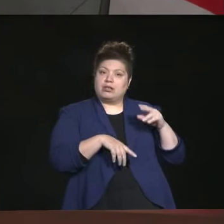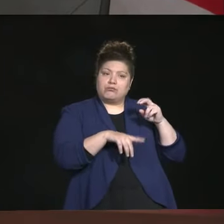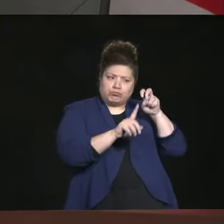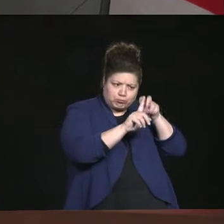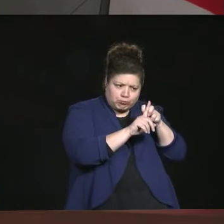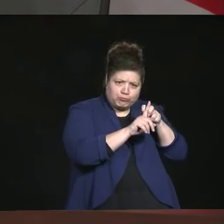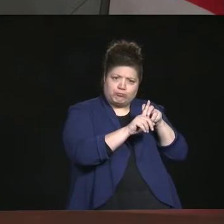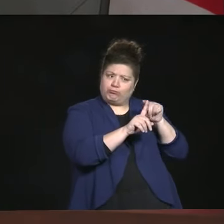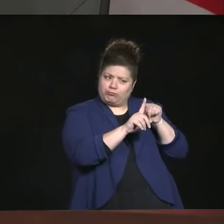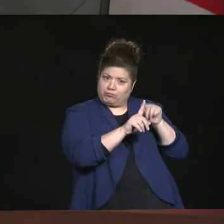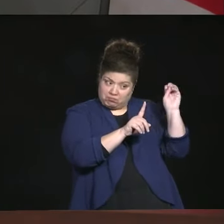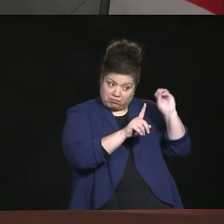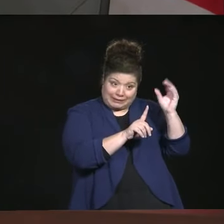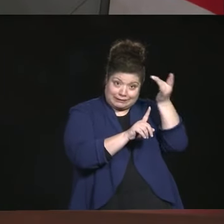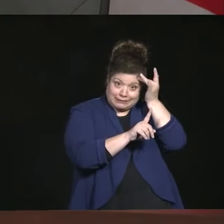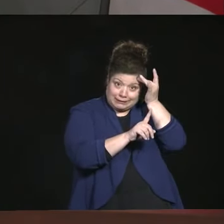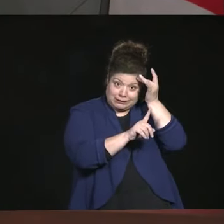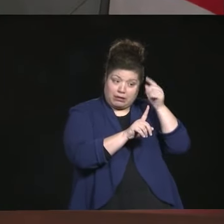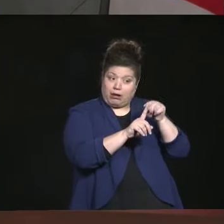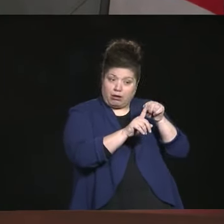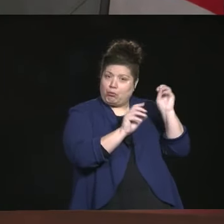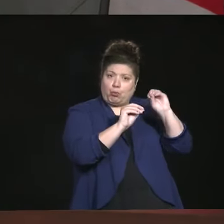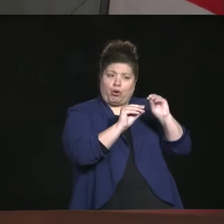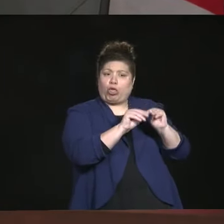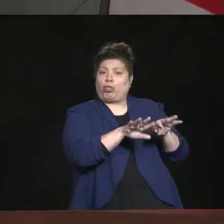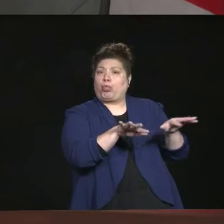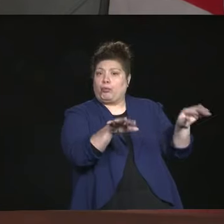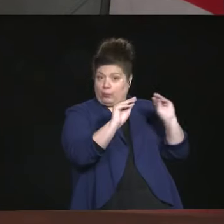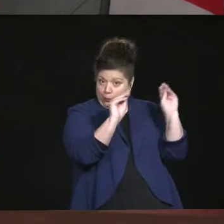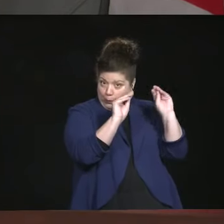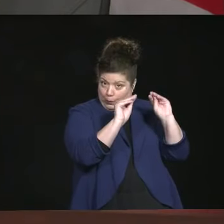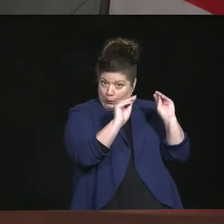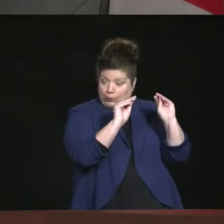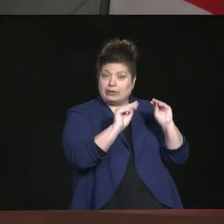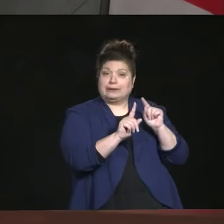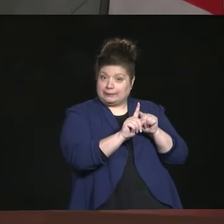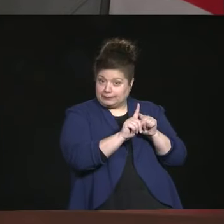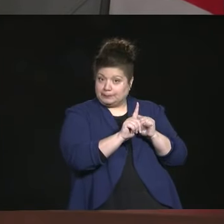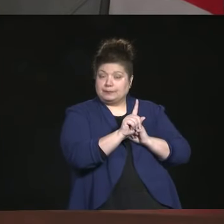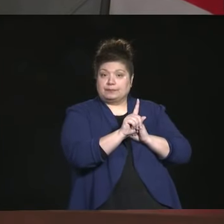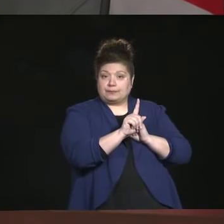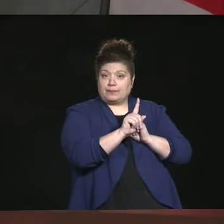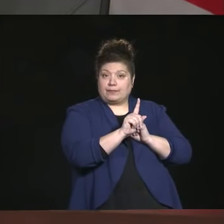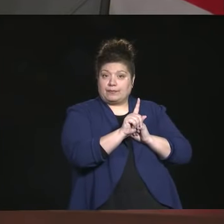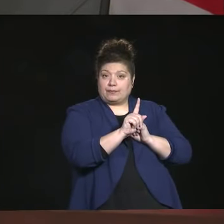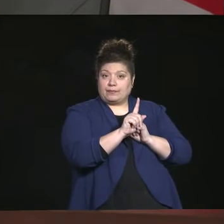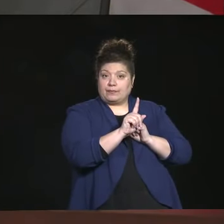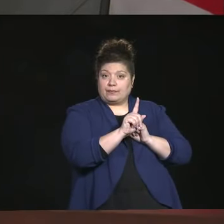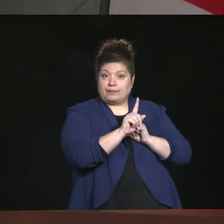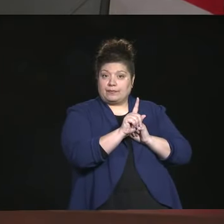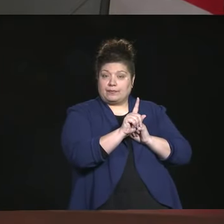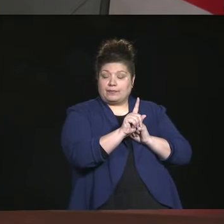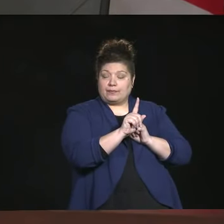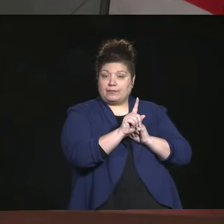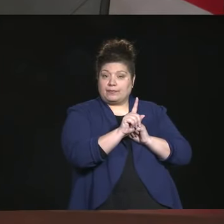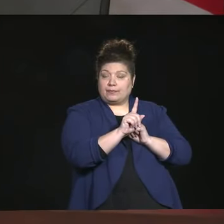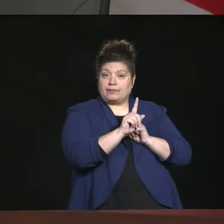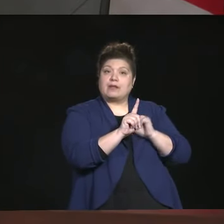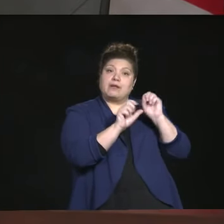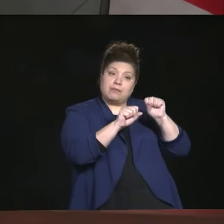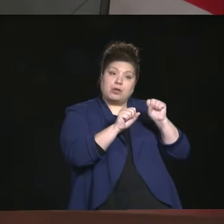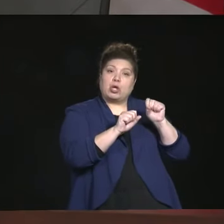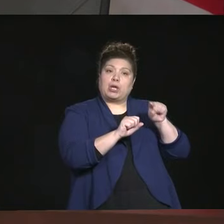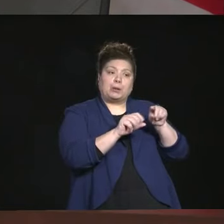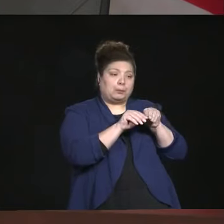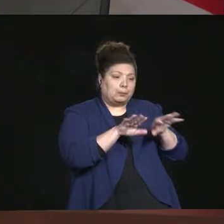they're not spreading, of course, the virus in both their family context or in the hospital context. That's